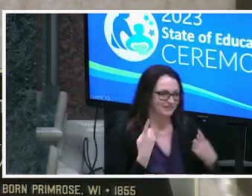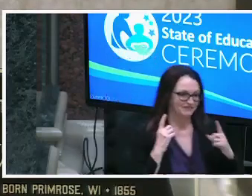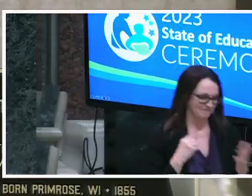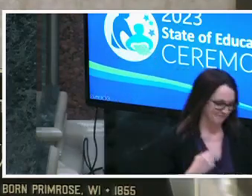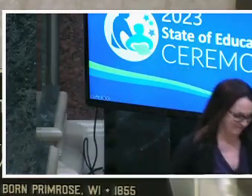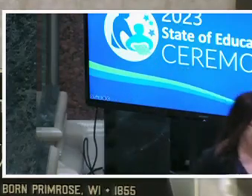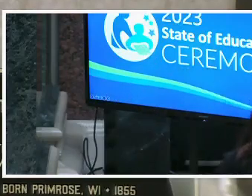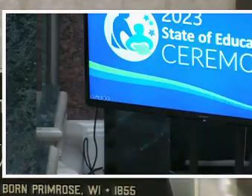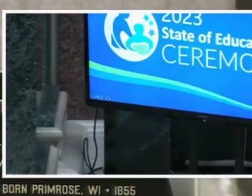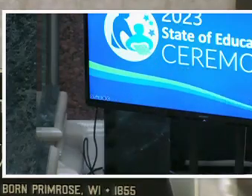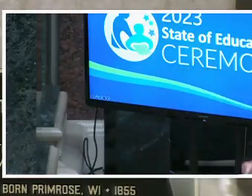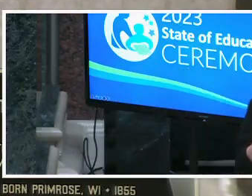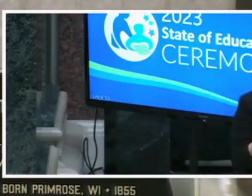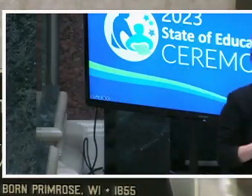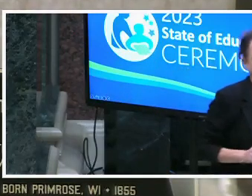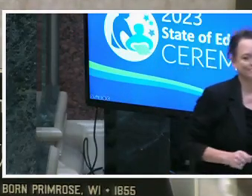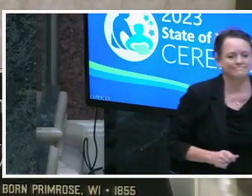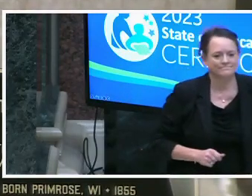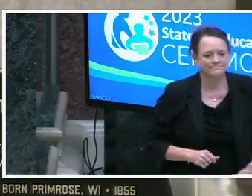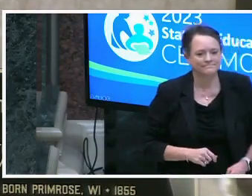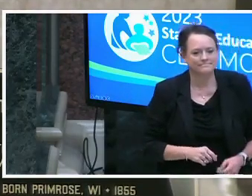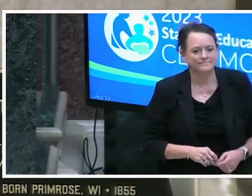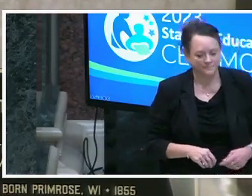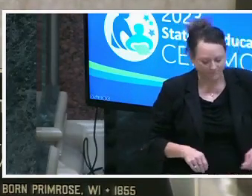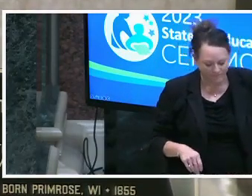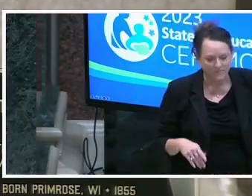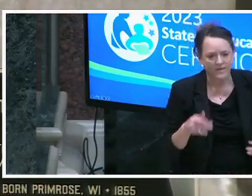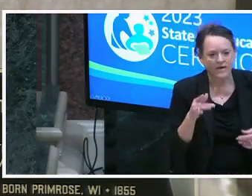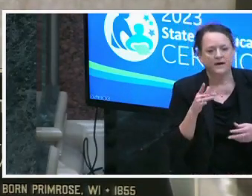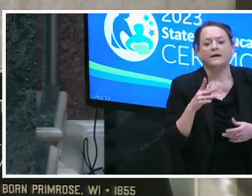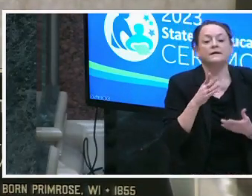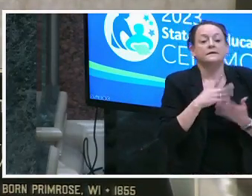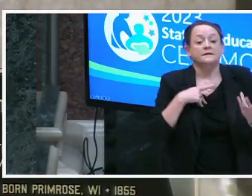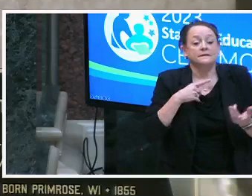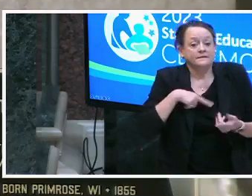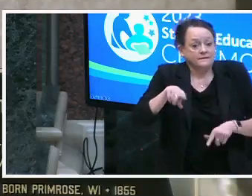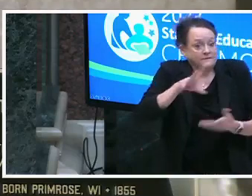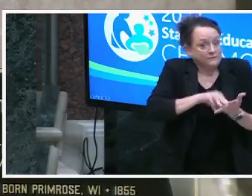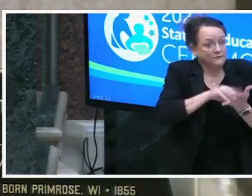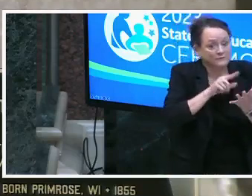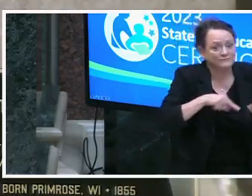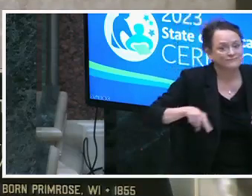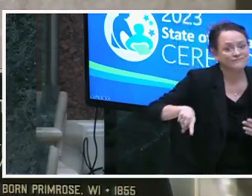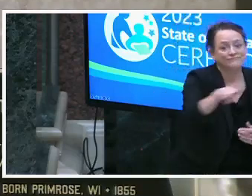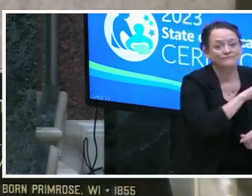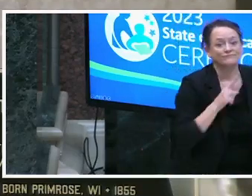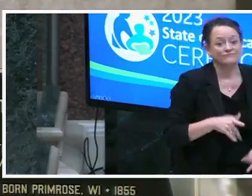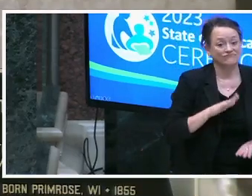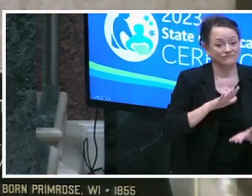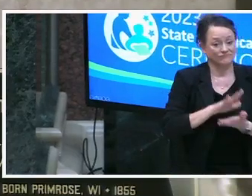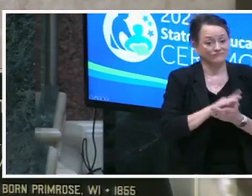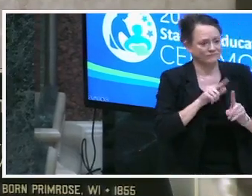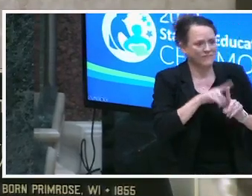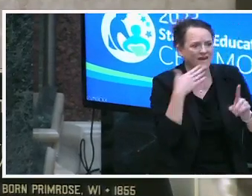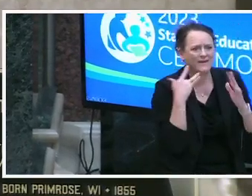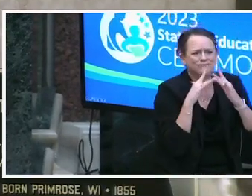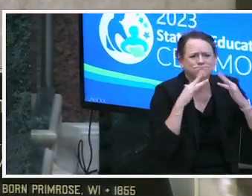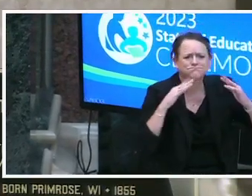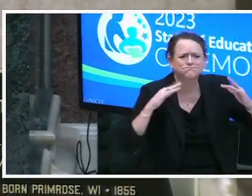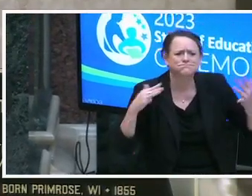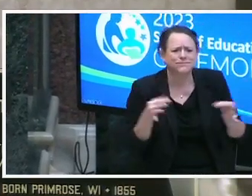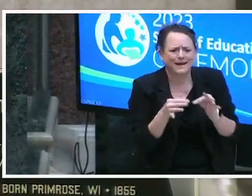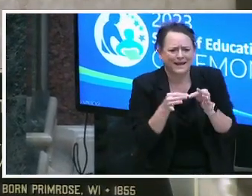our schools. Some of the richness my multilingual students bring to their classroom communities comes in the form of their